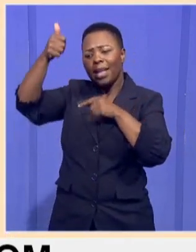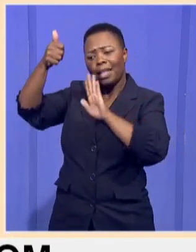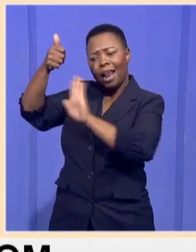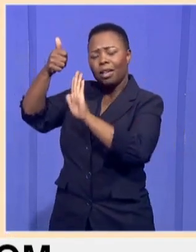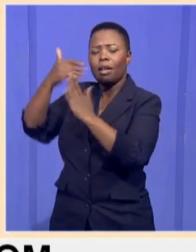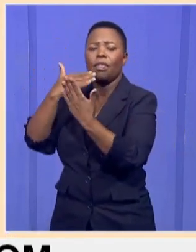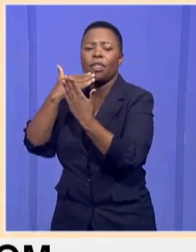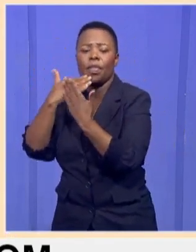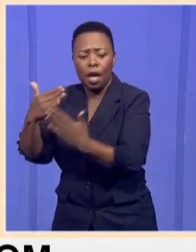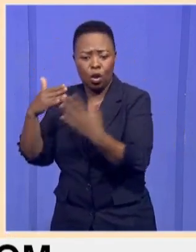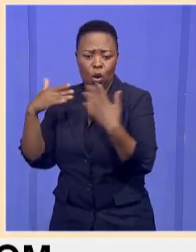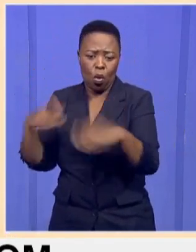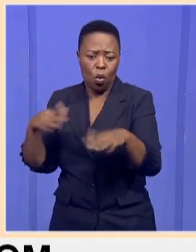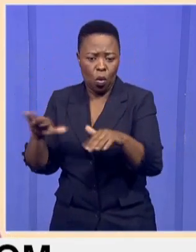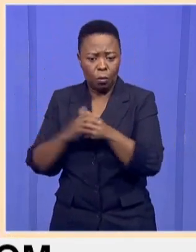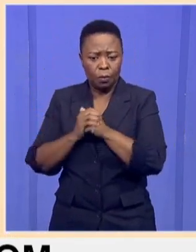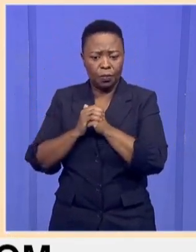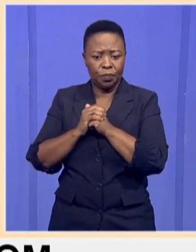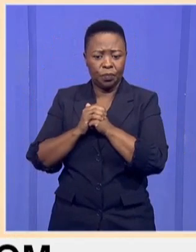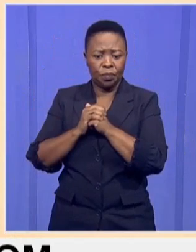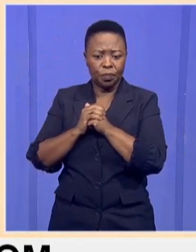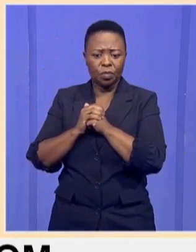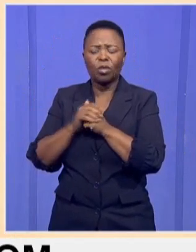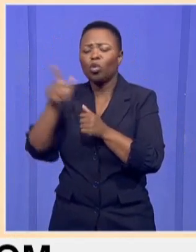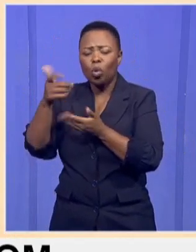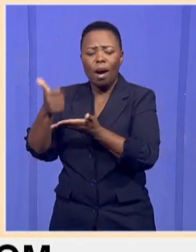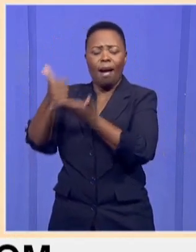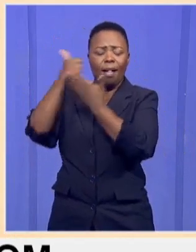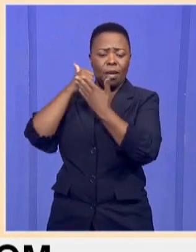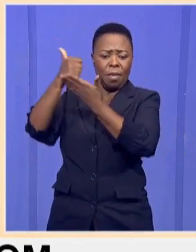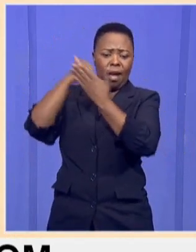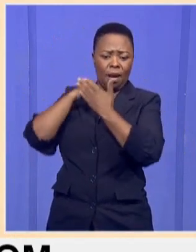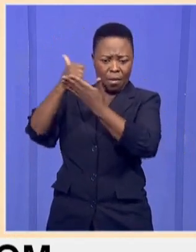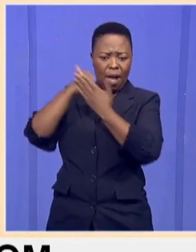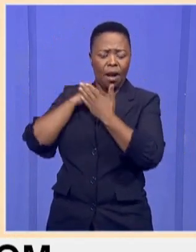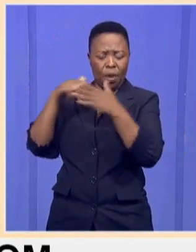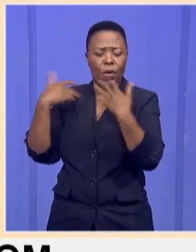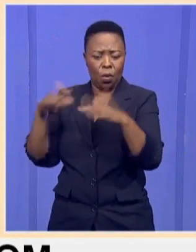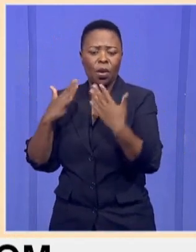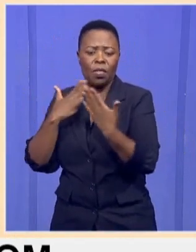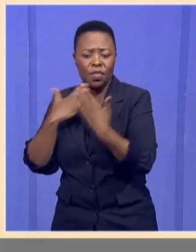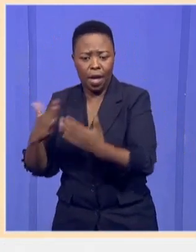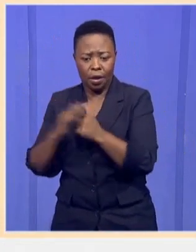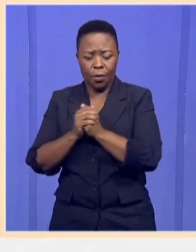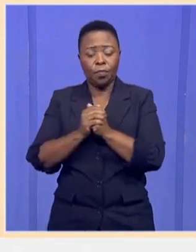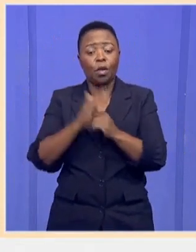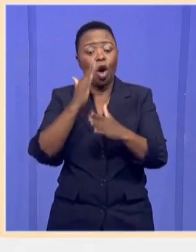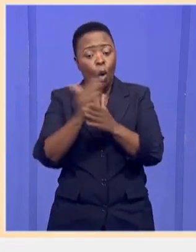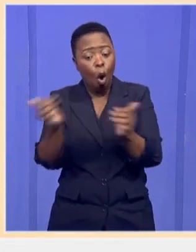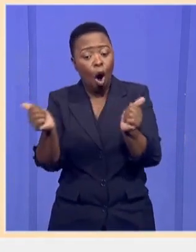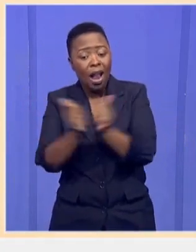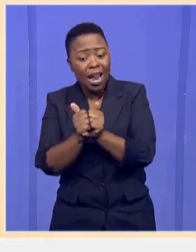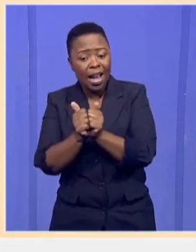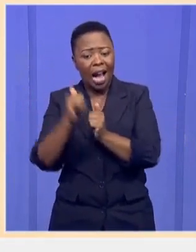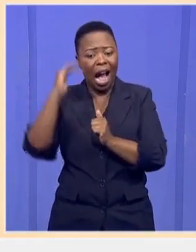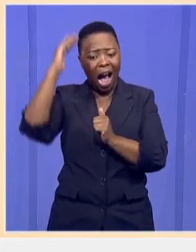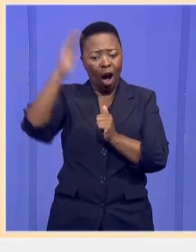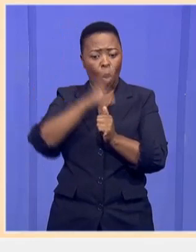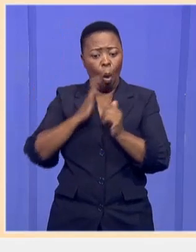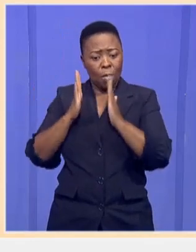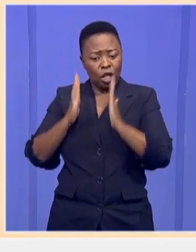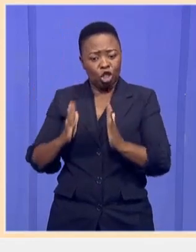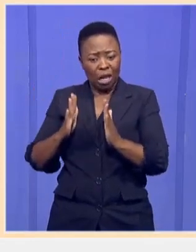you. Shukran for all the help that you have given to us. Also, our colleague, the High Commissioner of